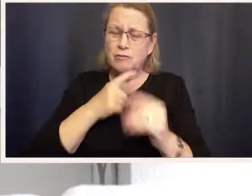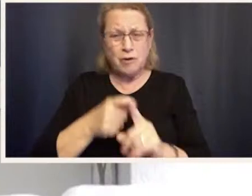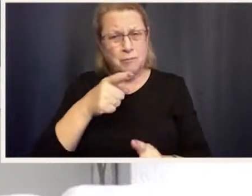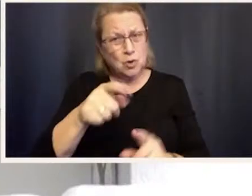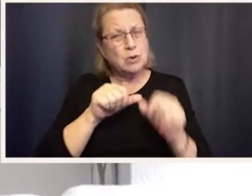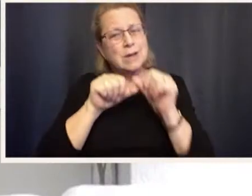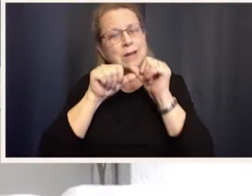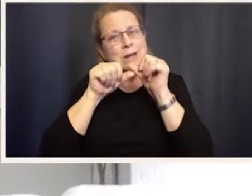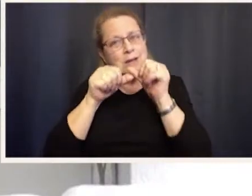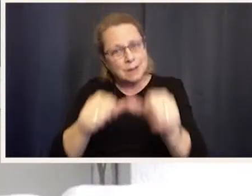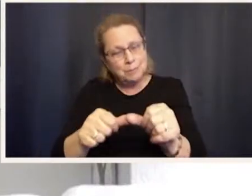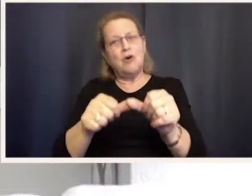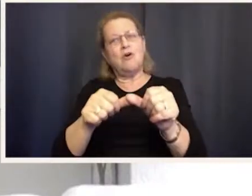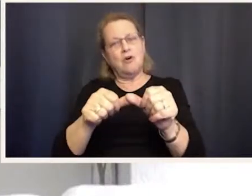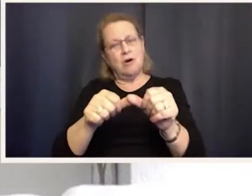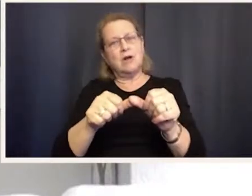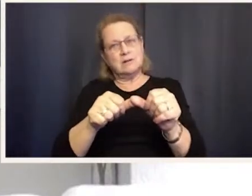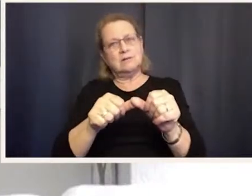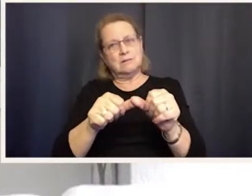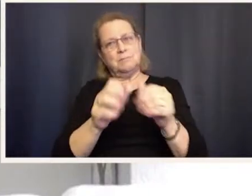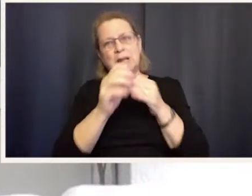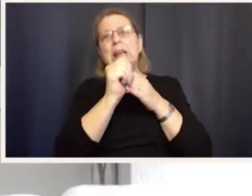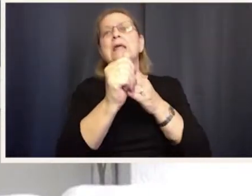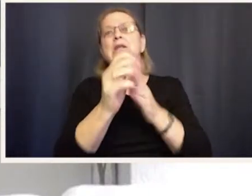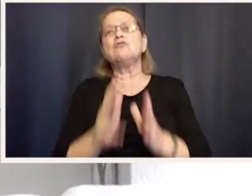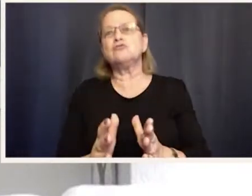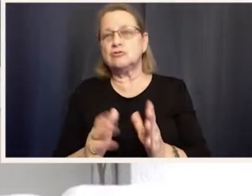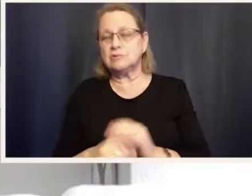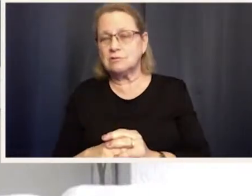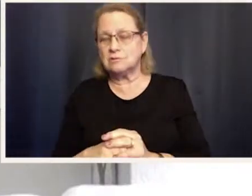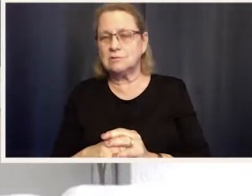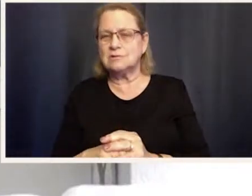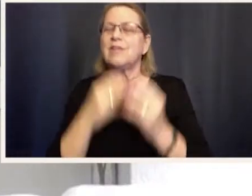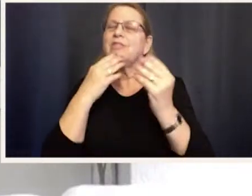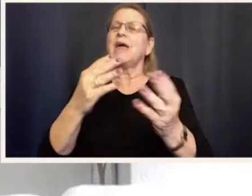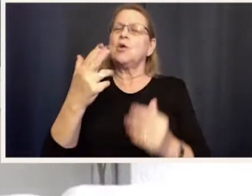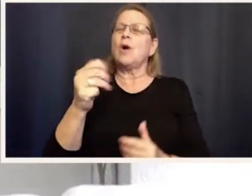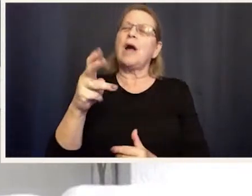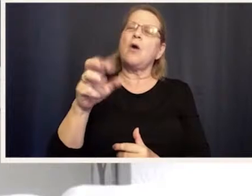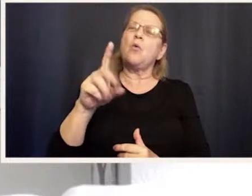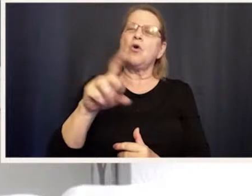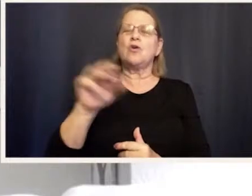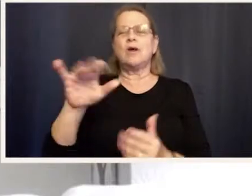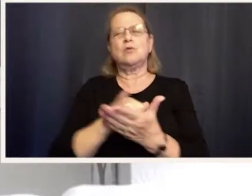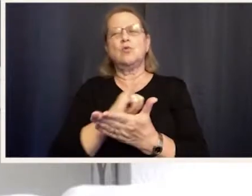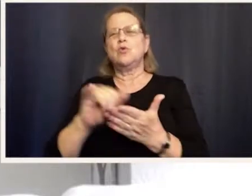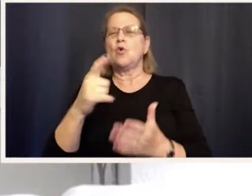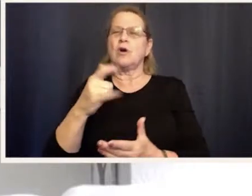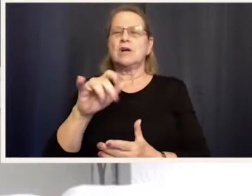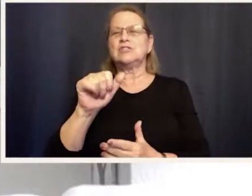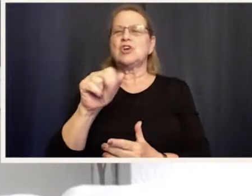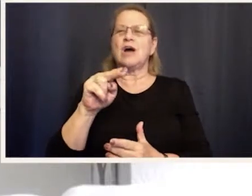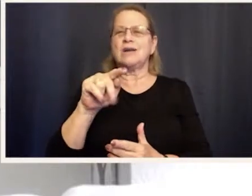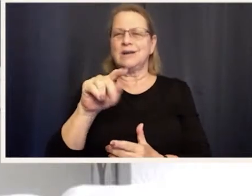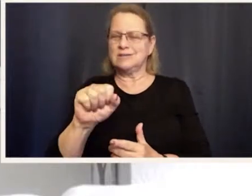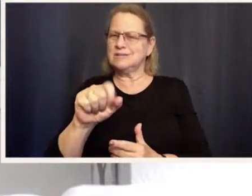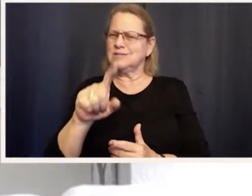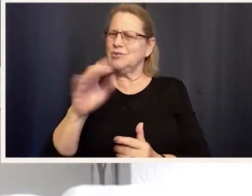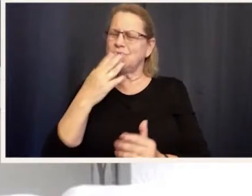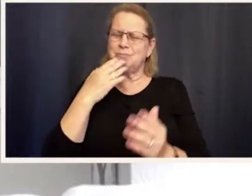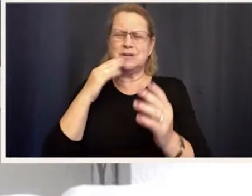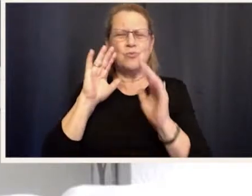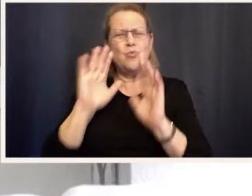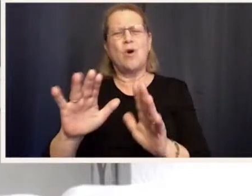you. So keep on being the leaders that you are. Thank you, Howard, and to the New York Giants. You have been